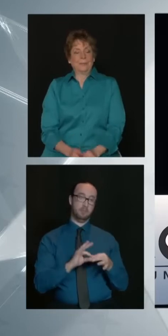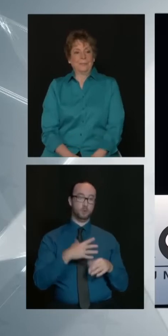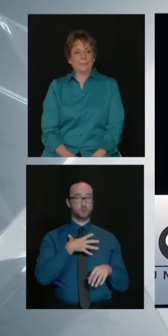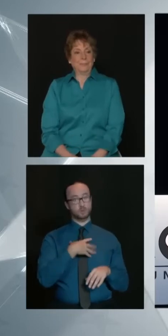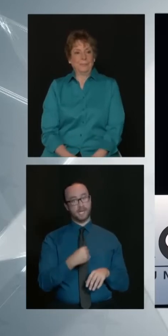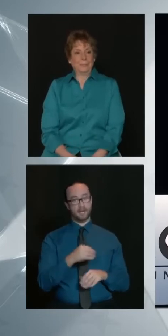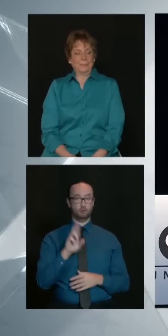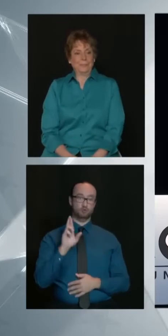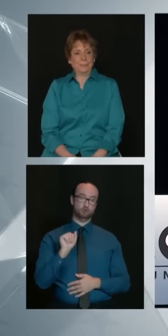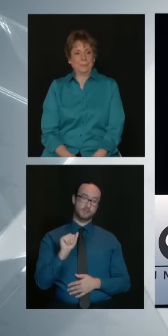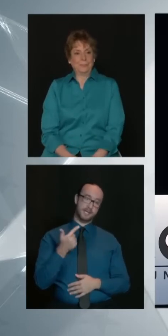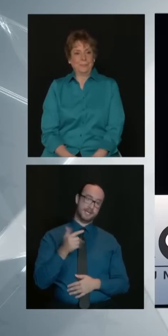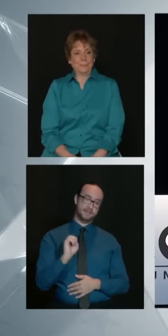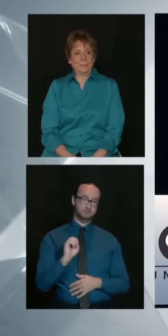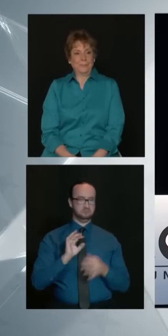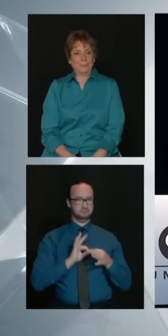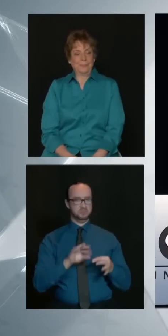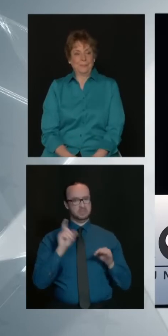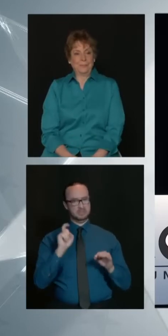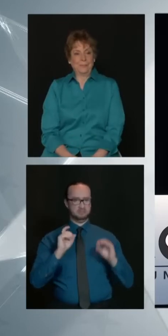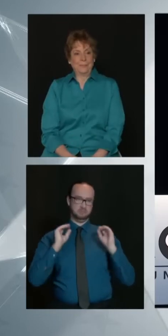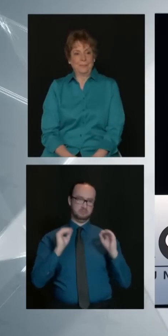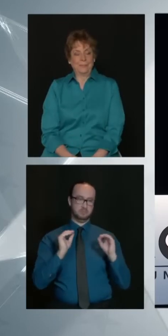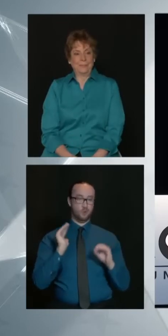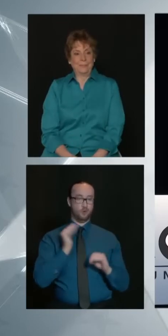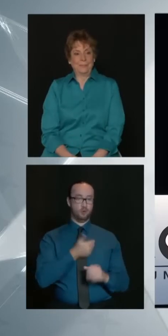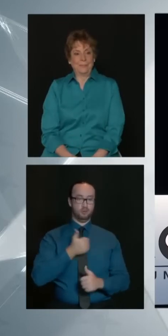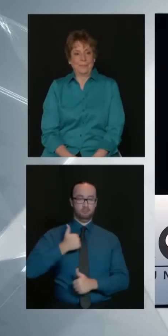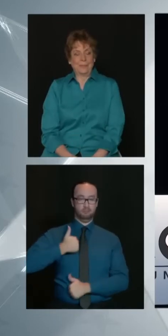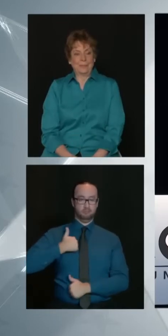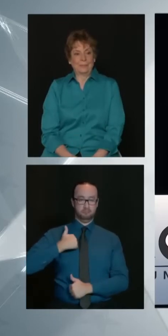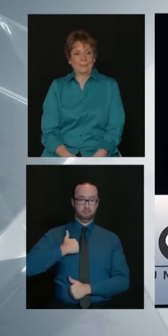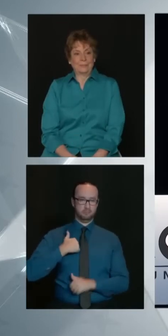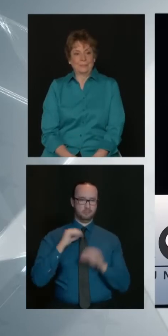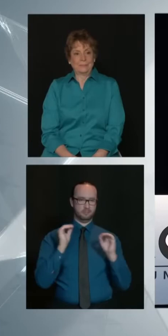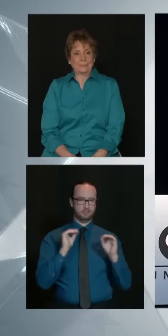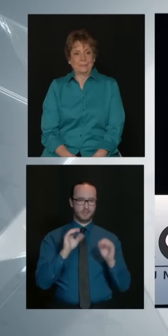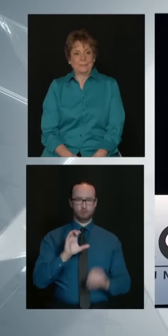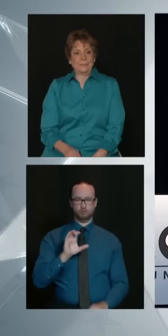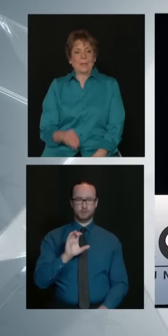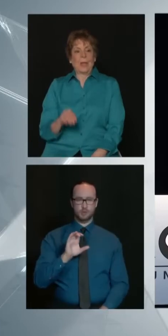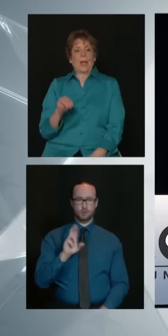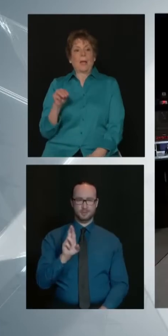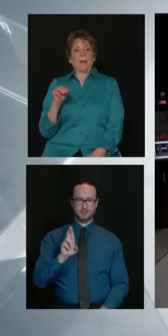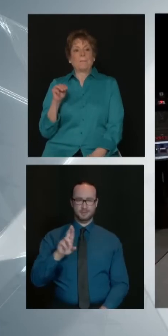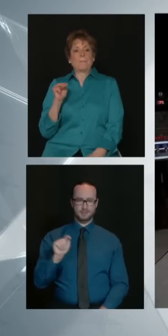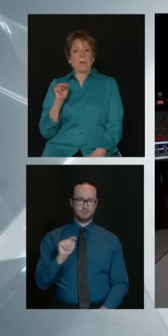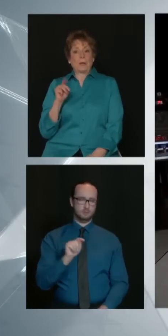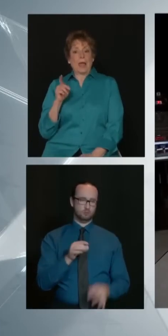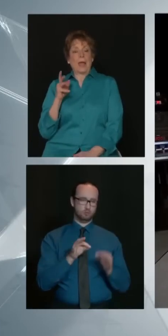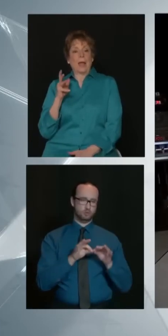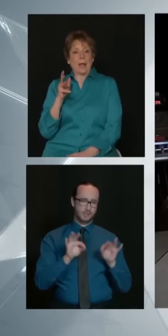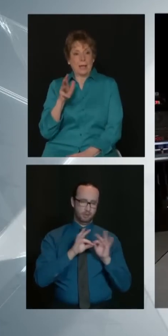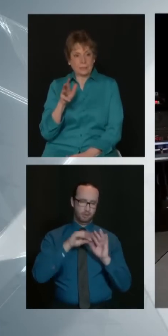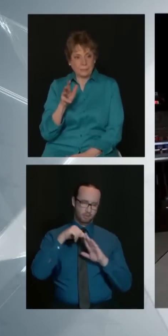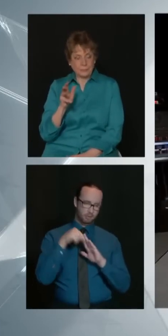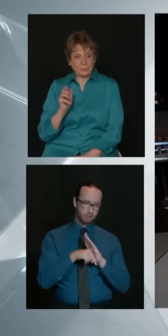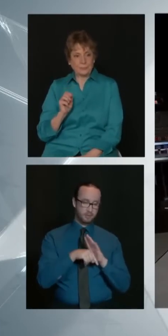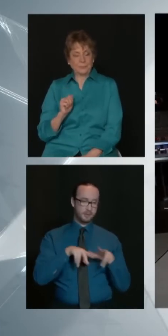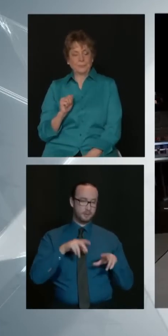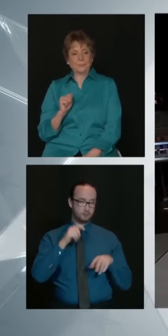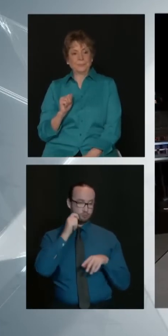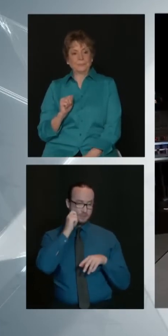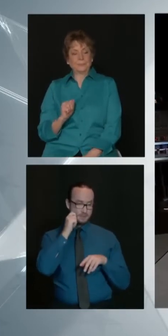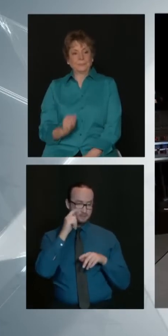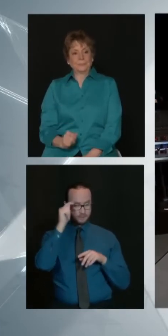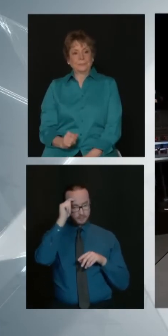soldiers critical race theory. In the United States Navy right now, they are forcing sailors to use gender pronouns. The military is not a woke social